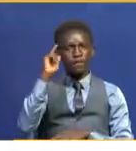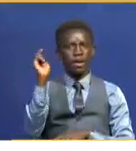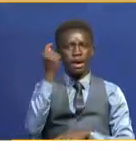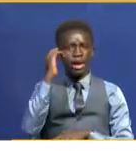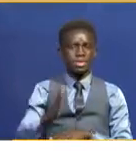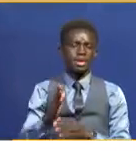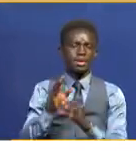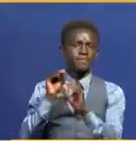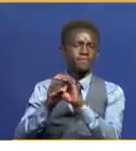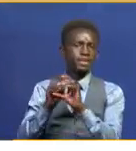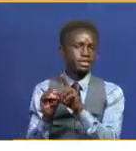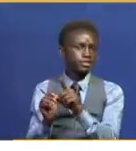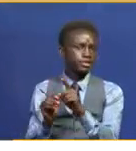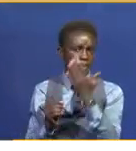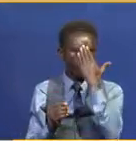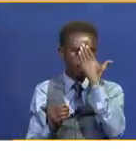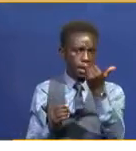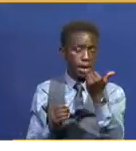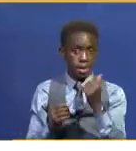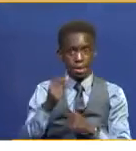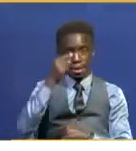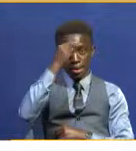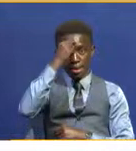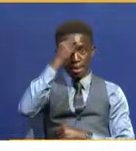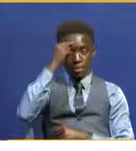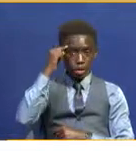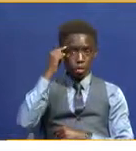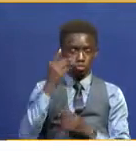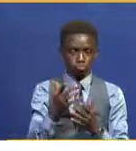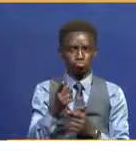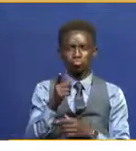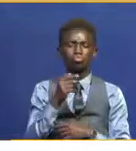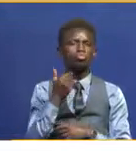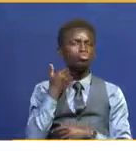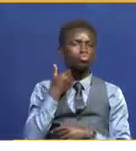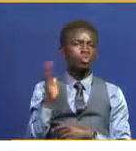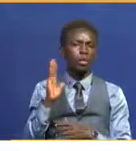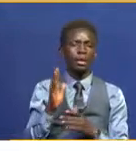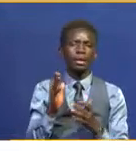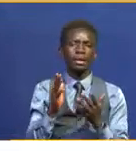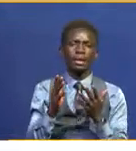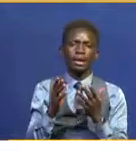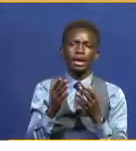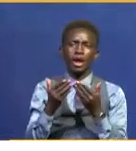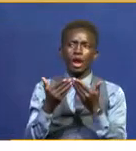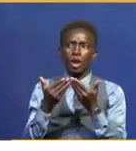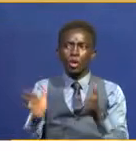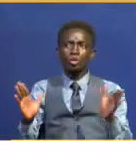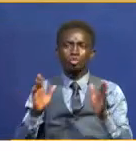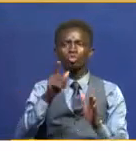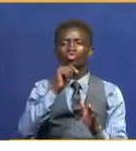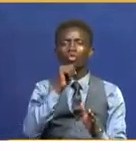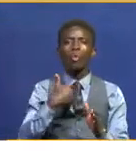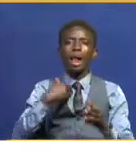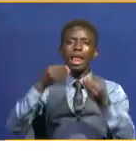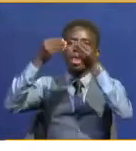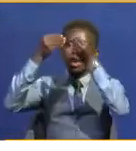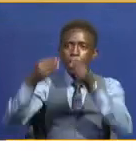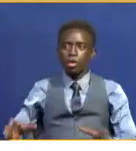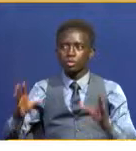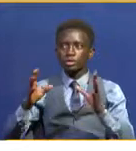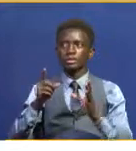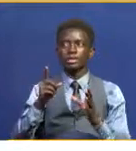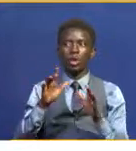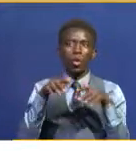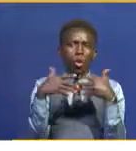it, it's because you don't want to lose, you don't want to be a loser